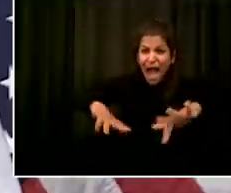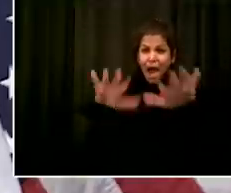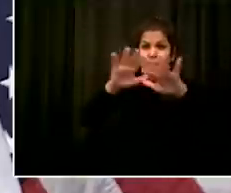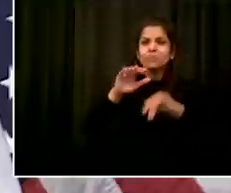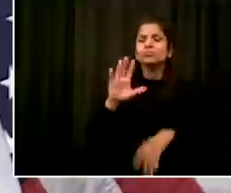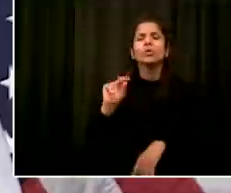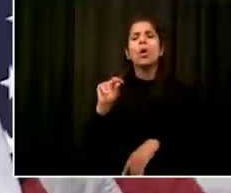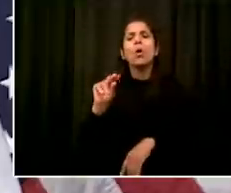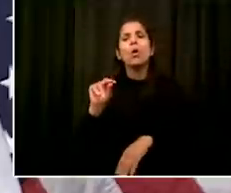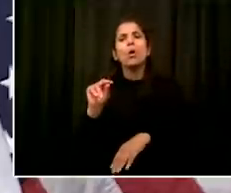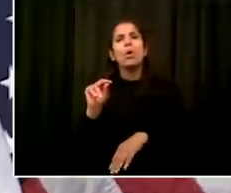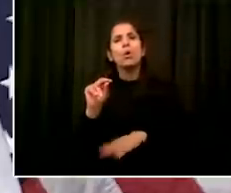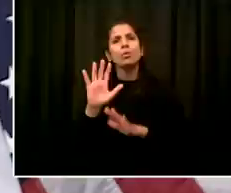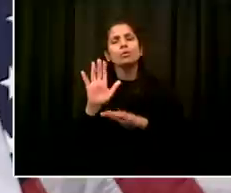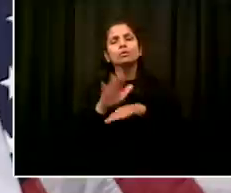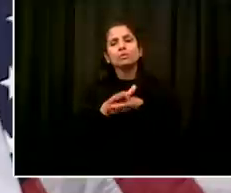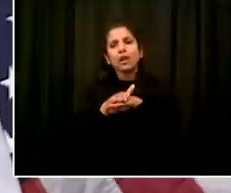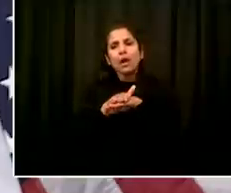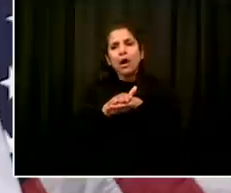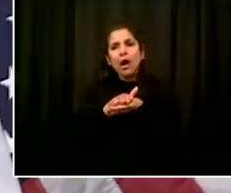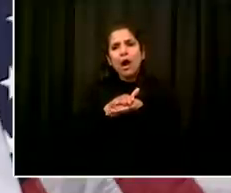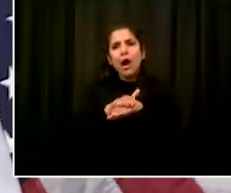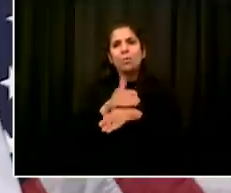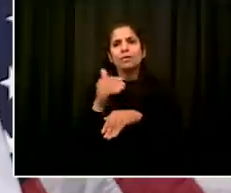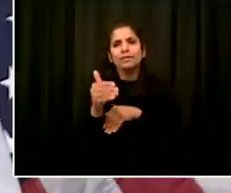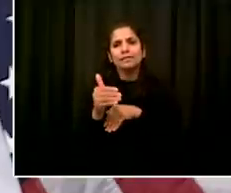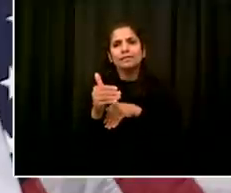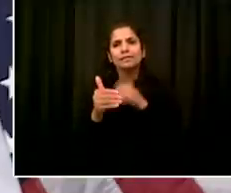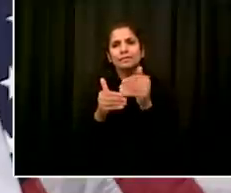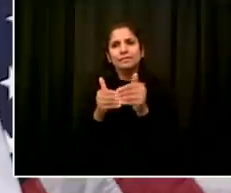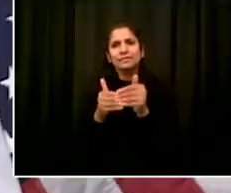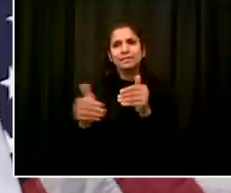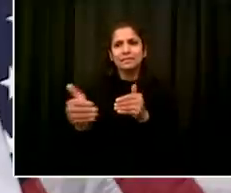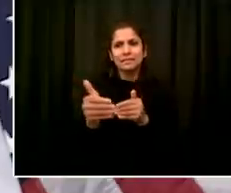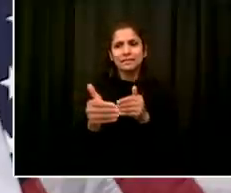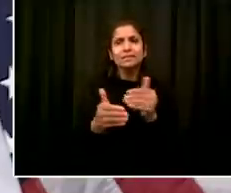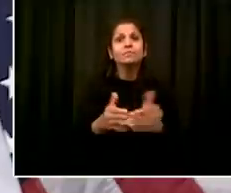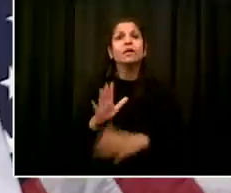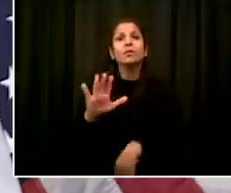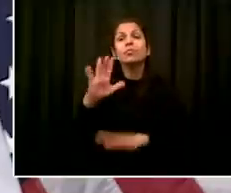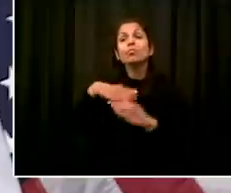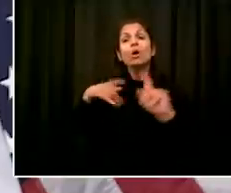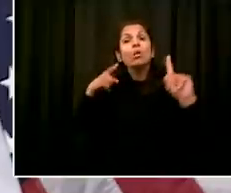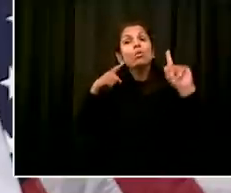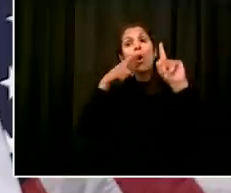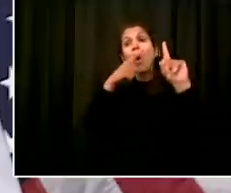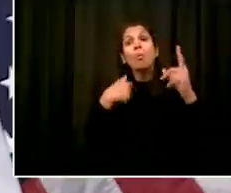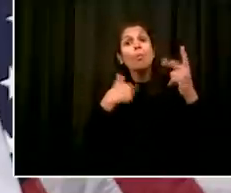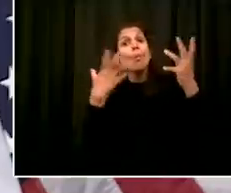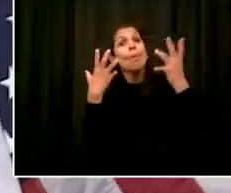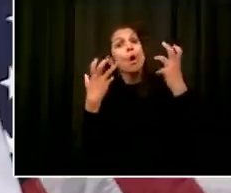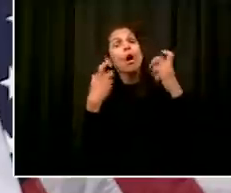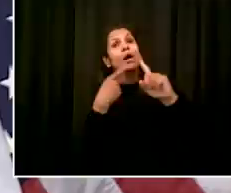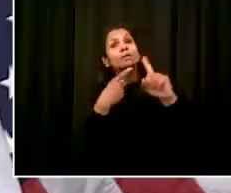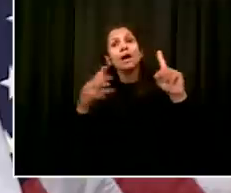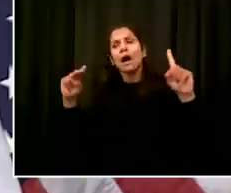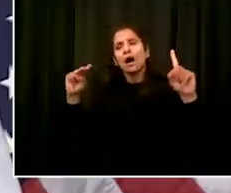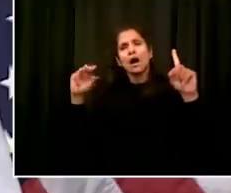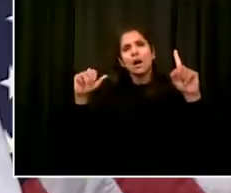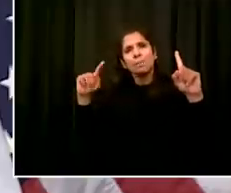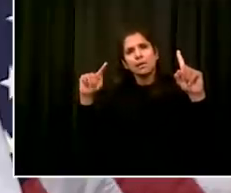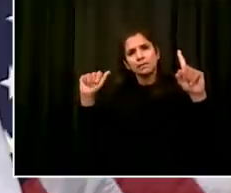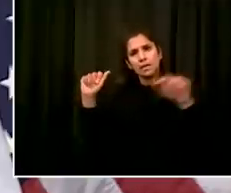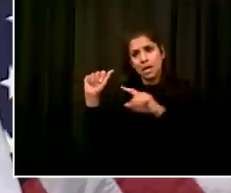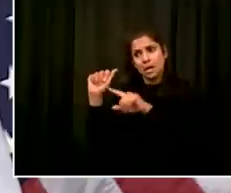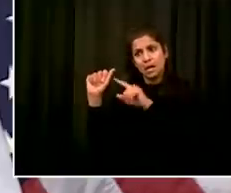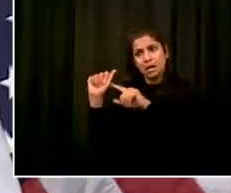point here is to get the MTA back up and running, to show people it's safe, to steadily increase the number of people who